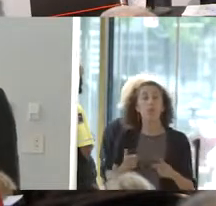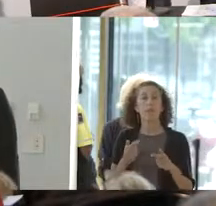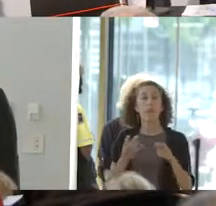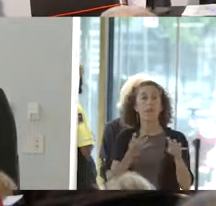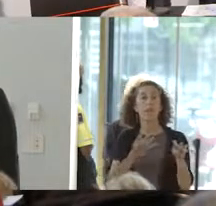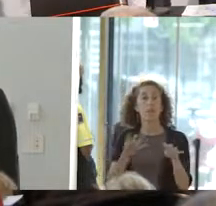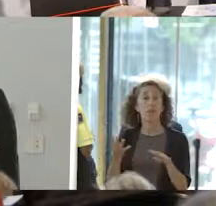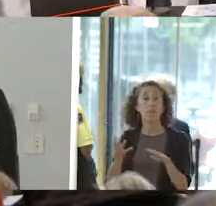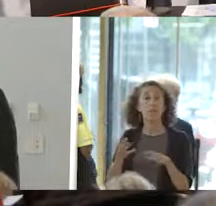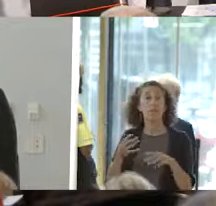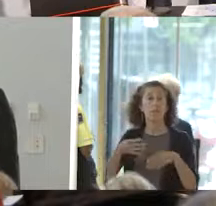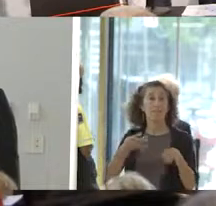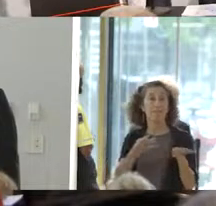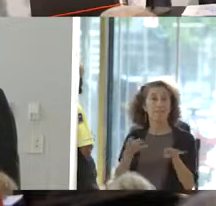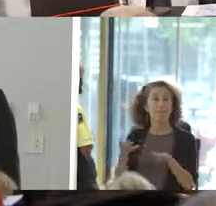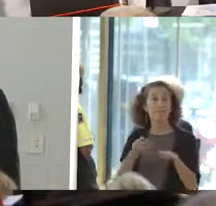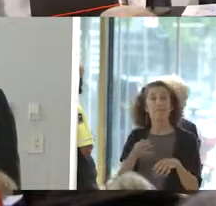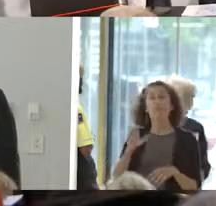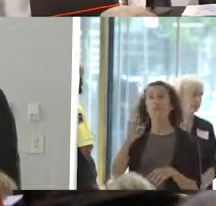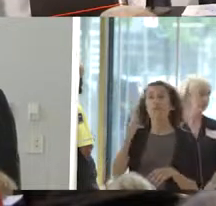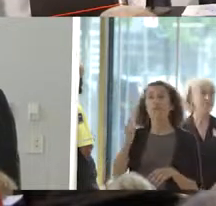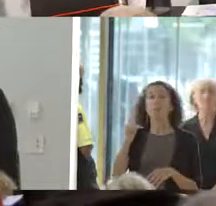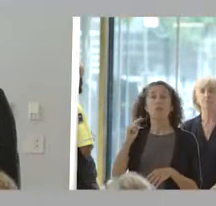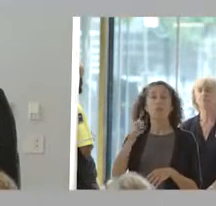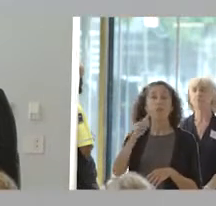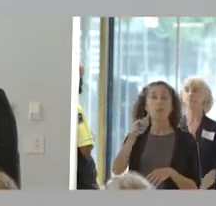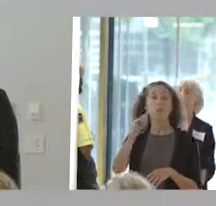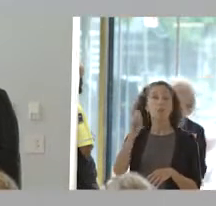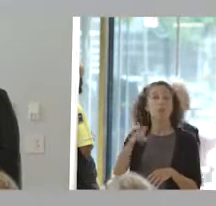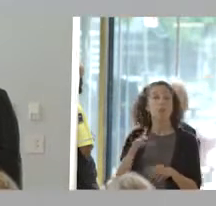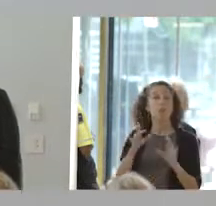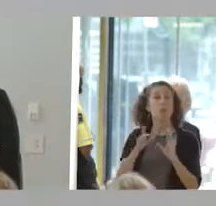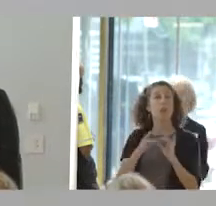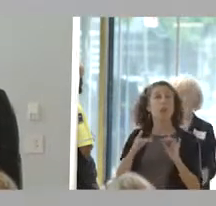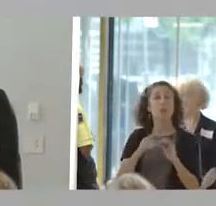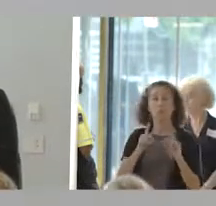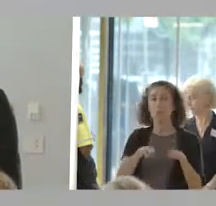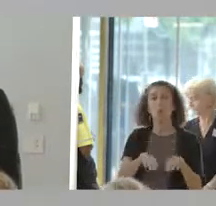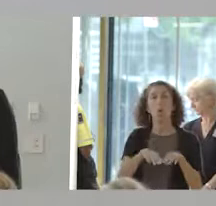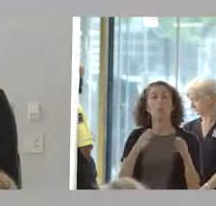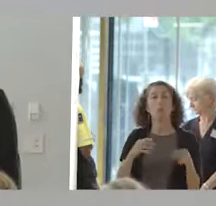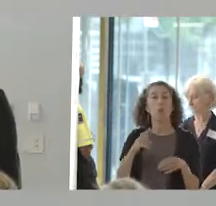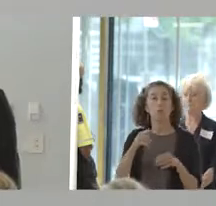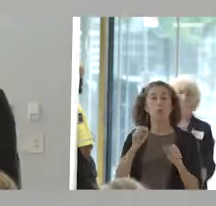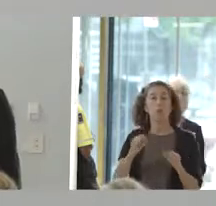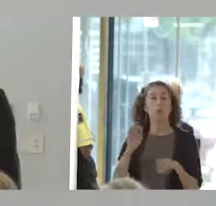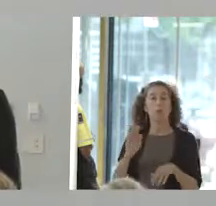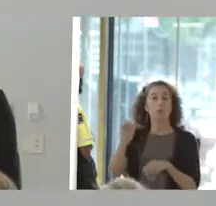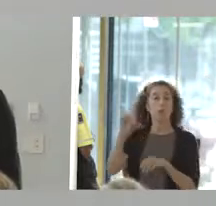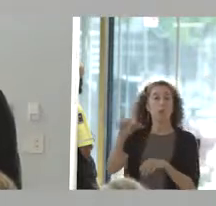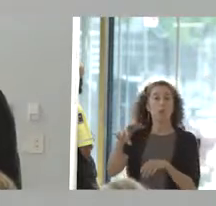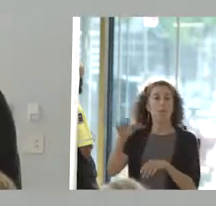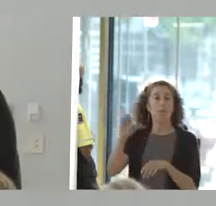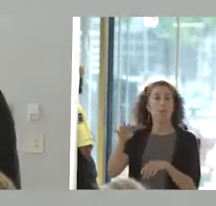so please use the chat to enter your comments or your questions. We'll be pulling those down, and we'll be